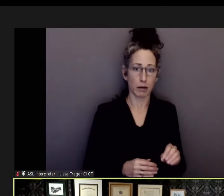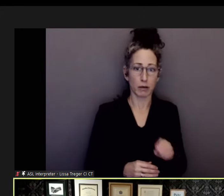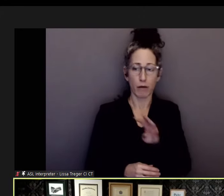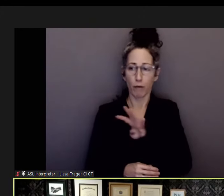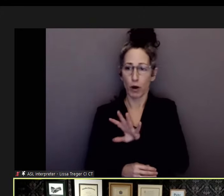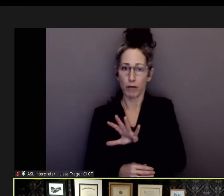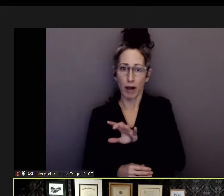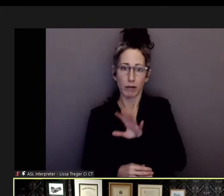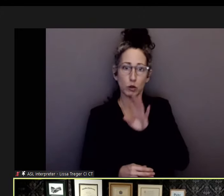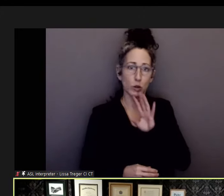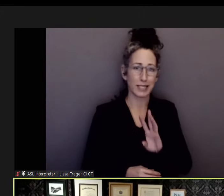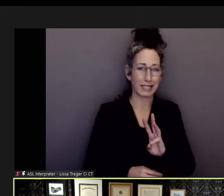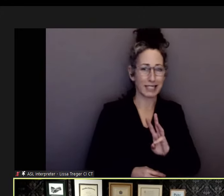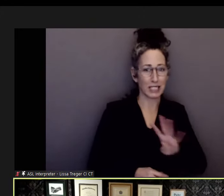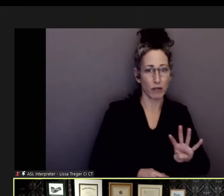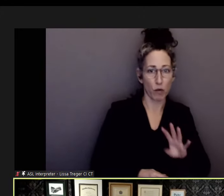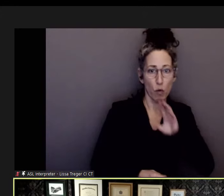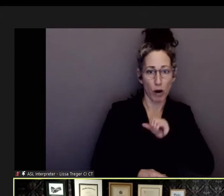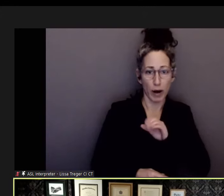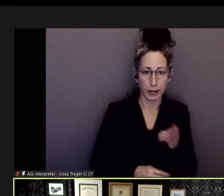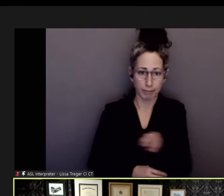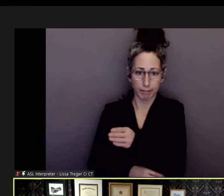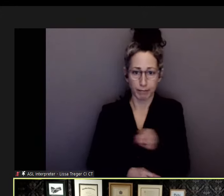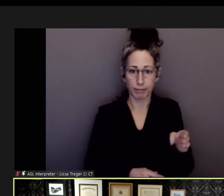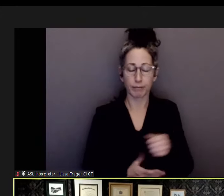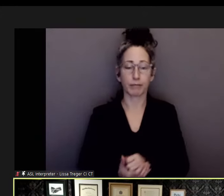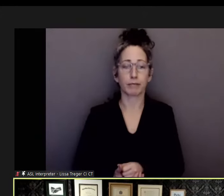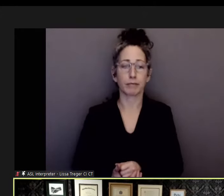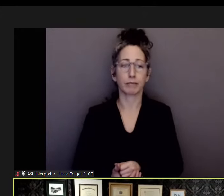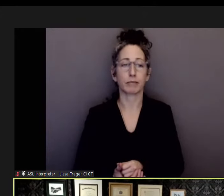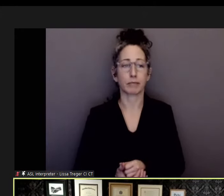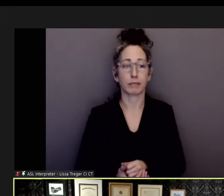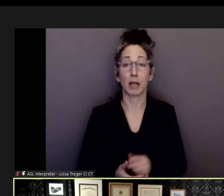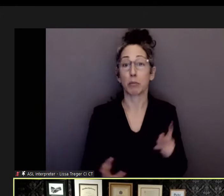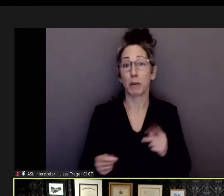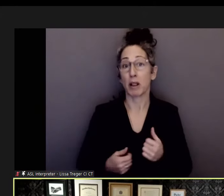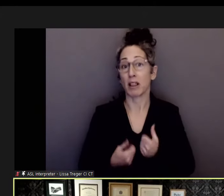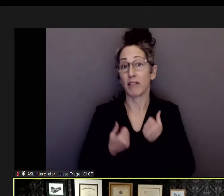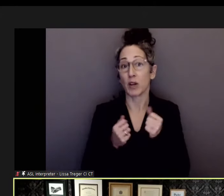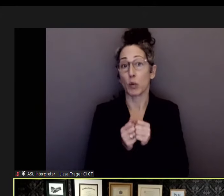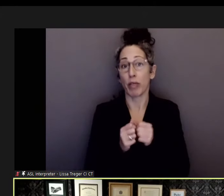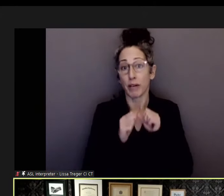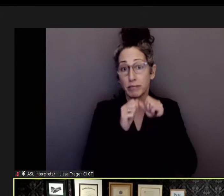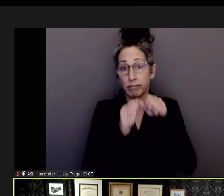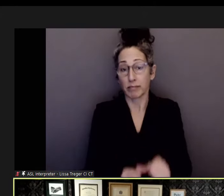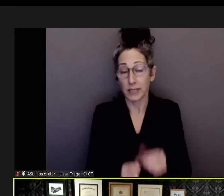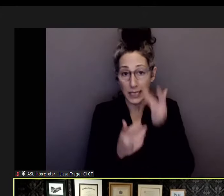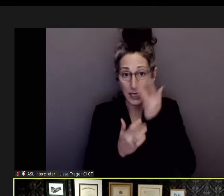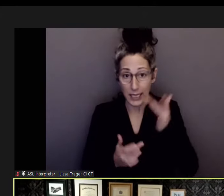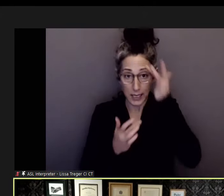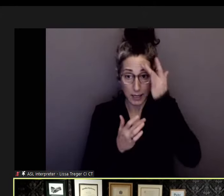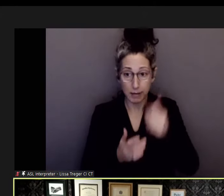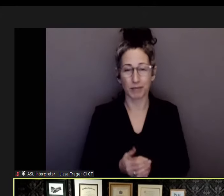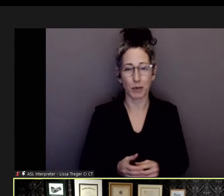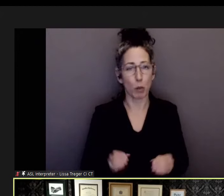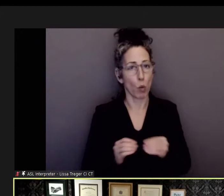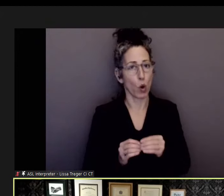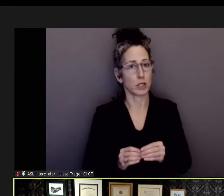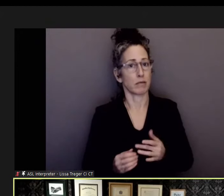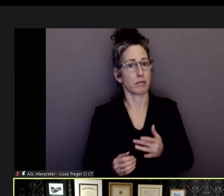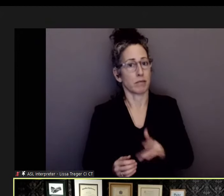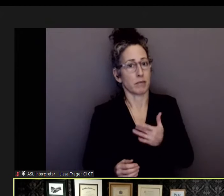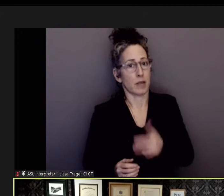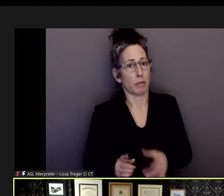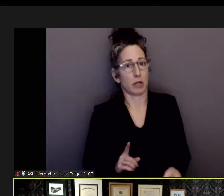64, nearly 8,000 people living with chronic disease that we know many of those can make us more susceptible to COVID-19. We had many